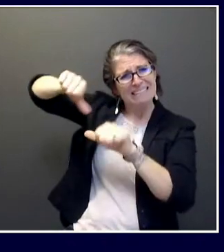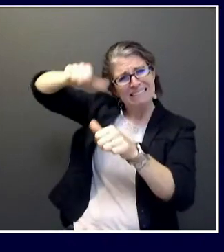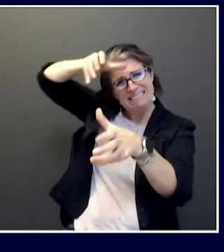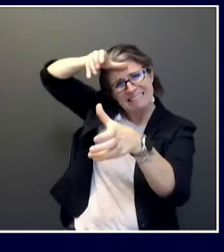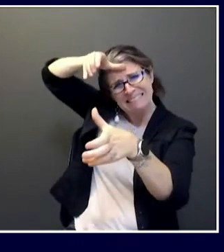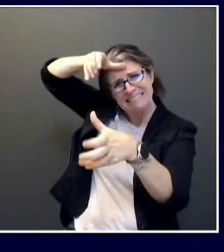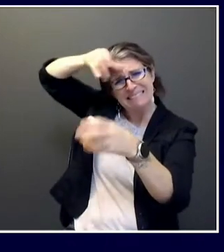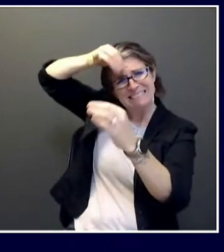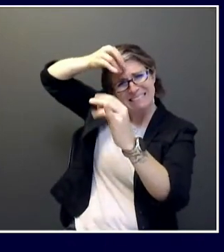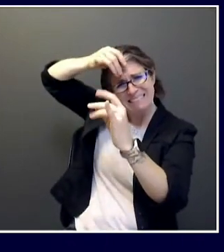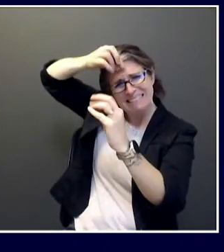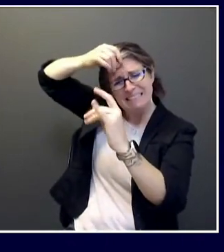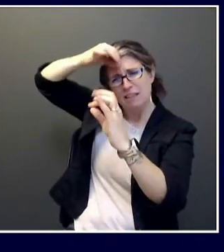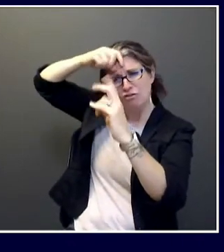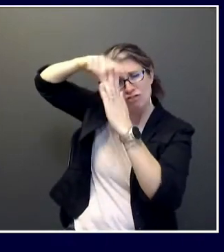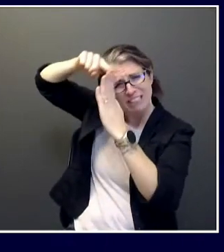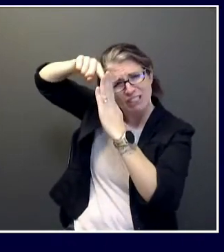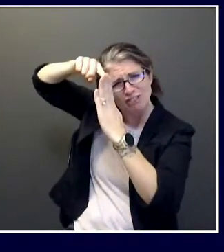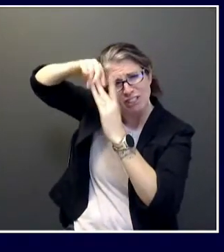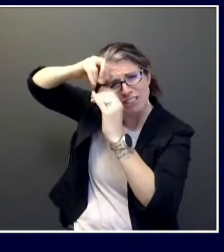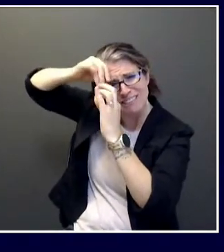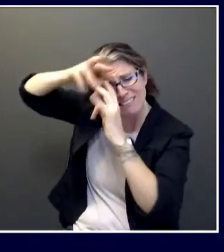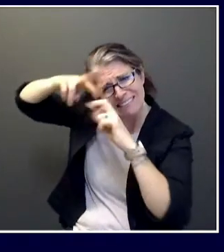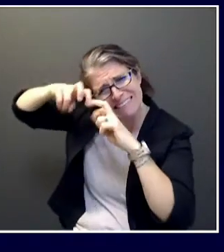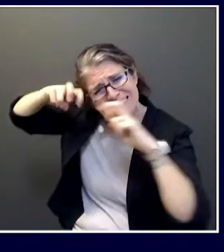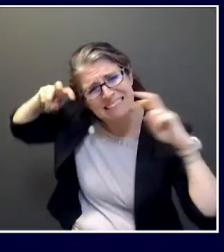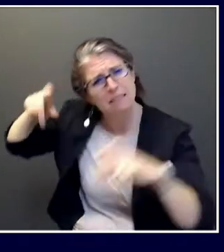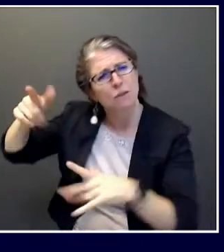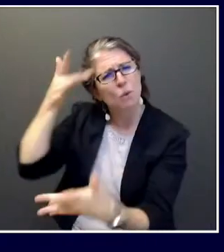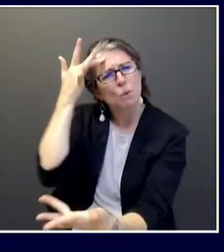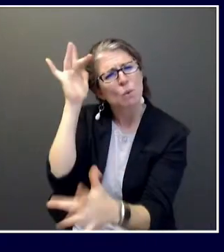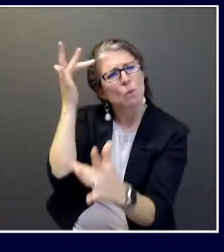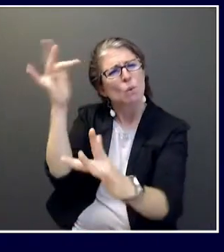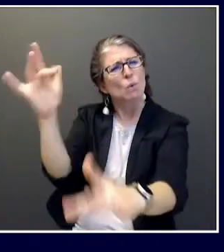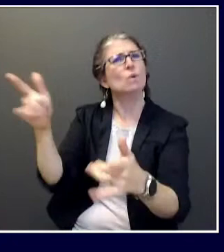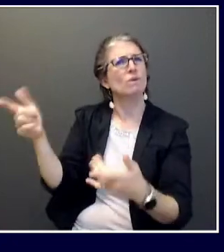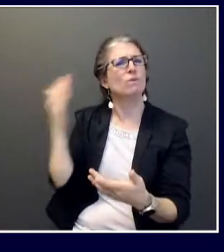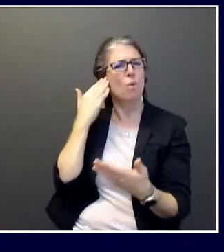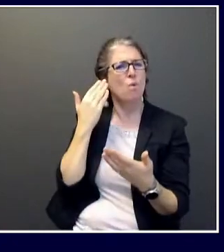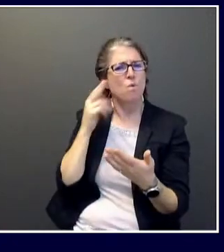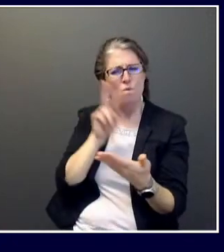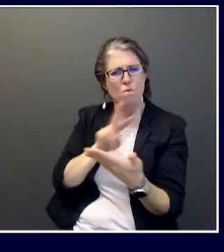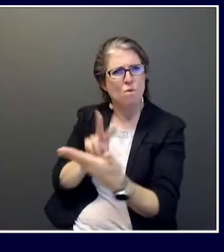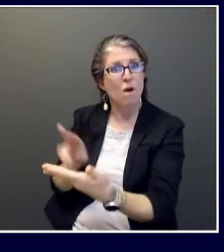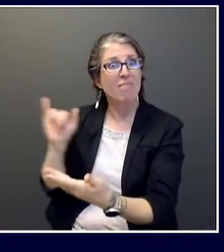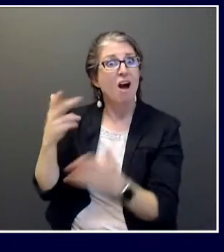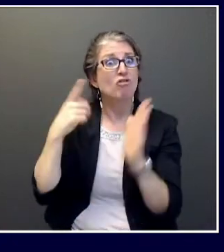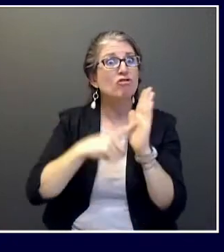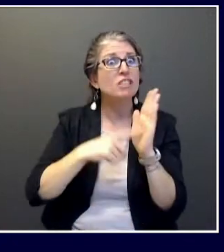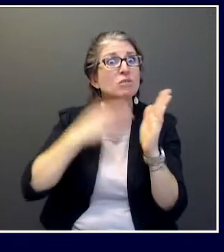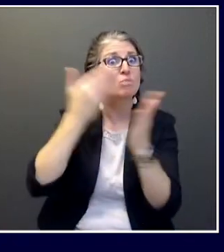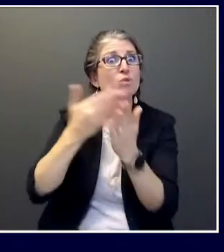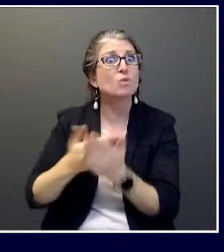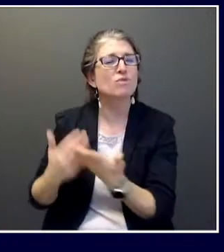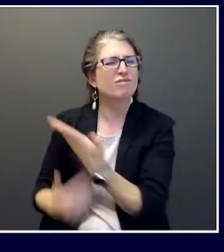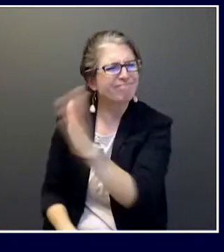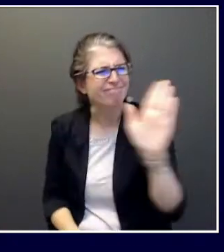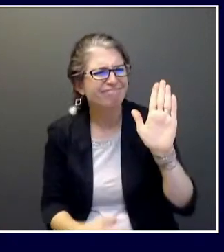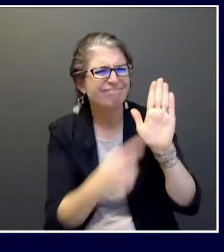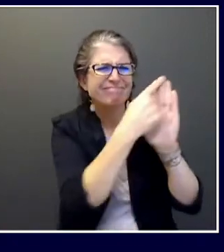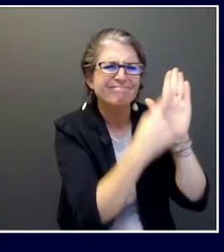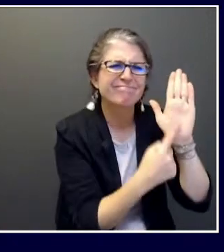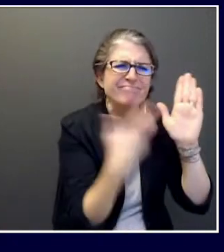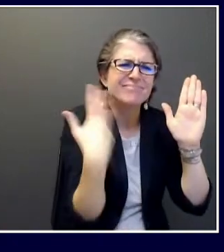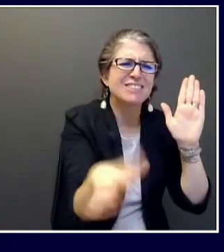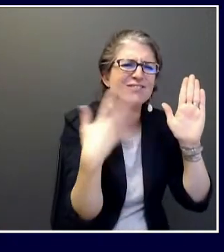encourage them to take another look, to look again, to see what these two sides of this equation show you in terms of health